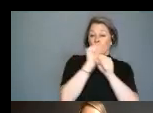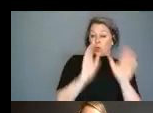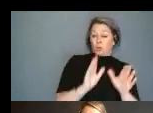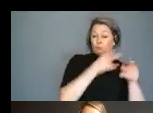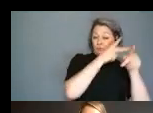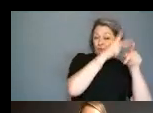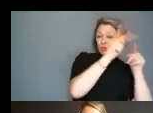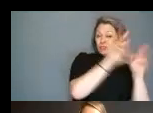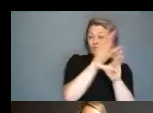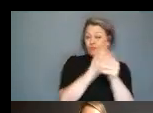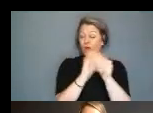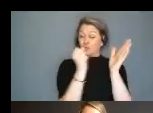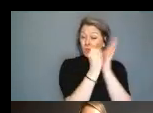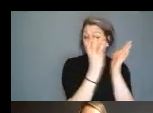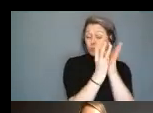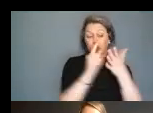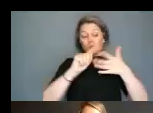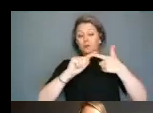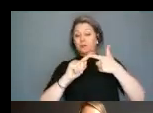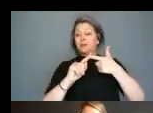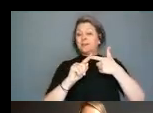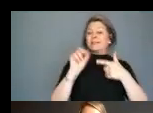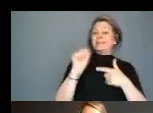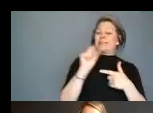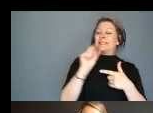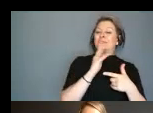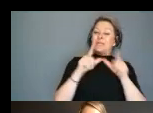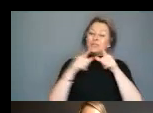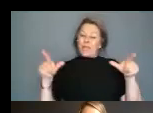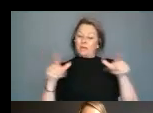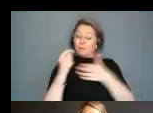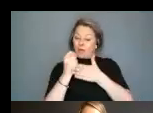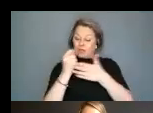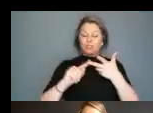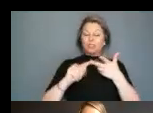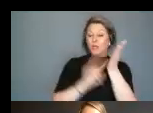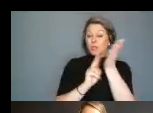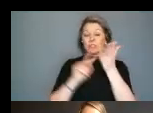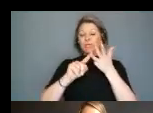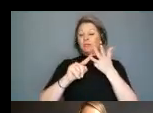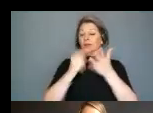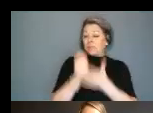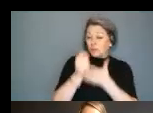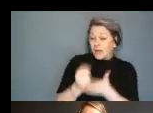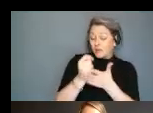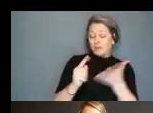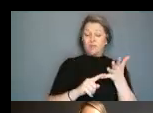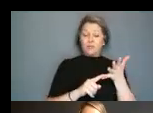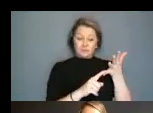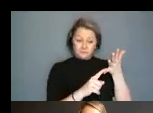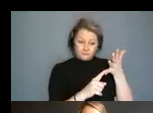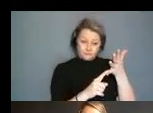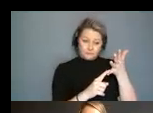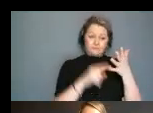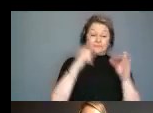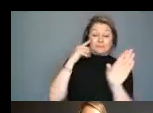So that would include social work, speech language pathology, nursing, physiotherapy, psychology, occupational therapy,